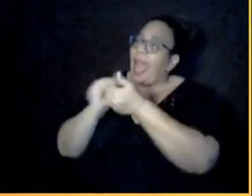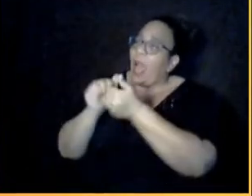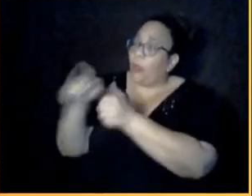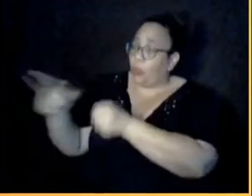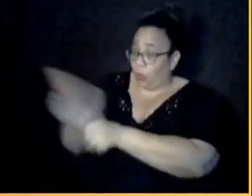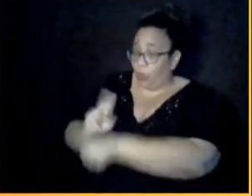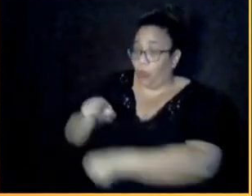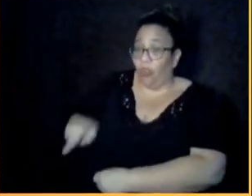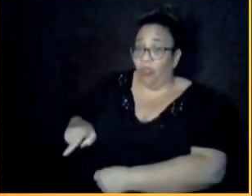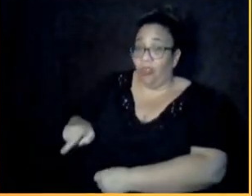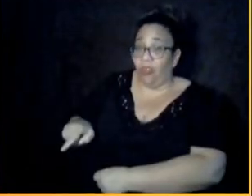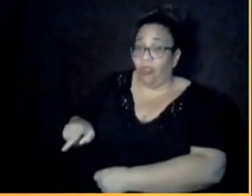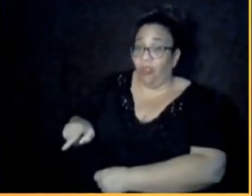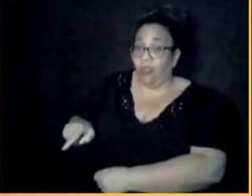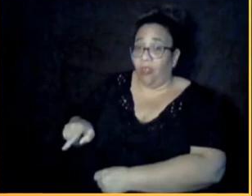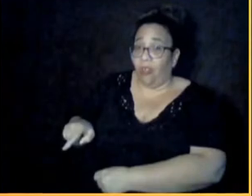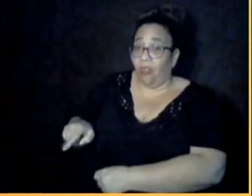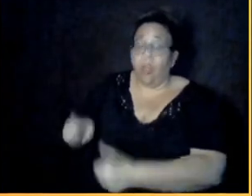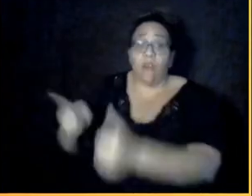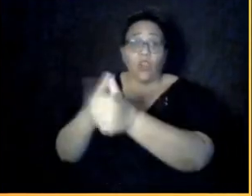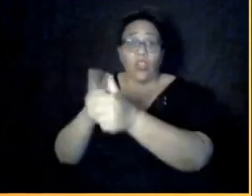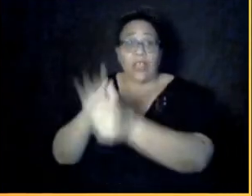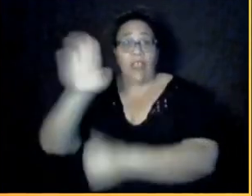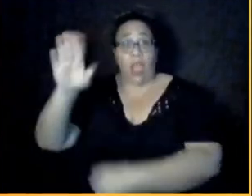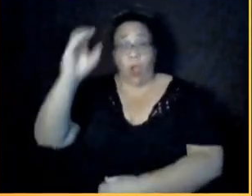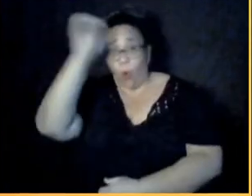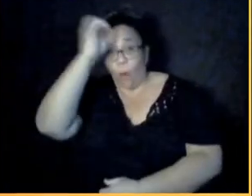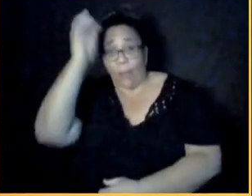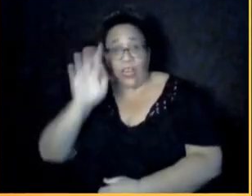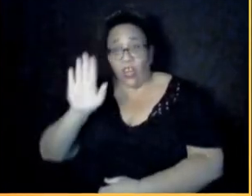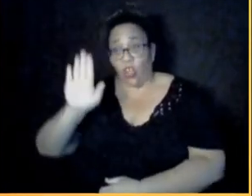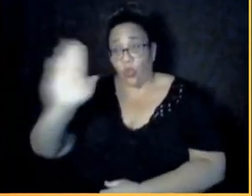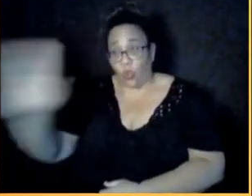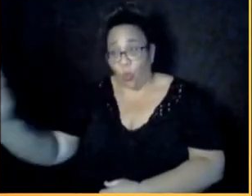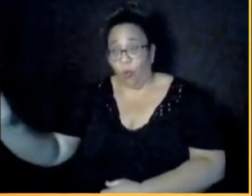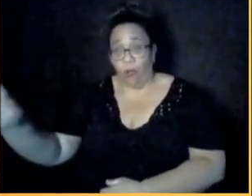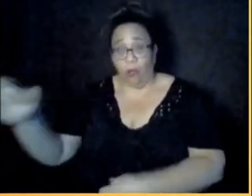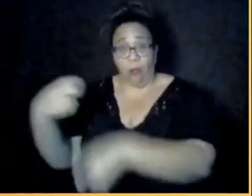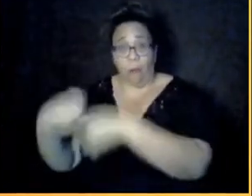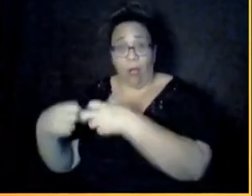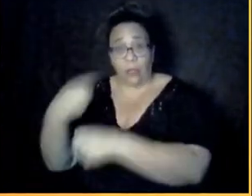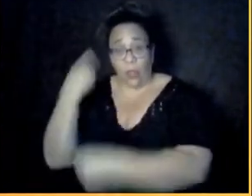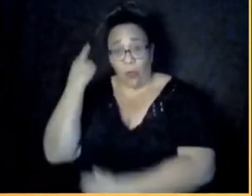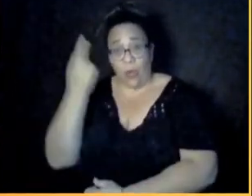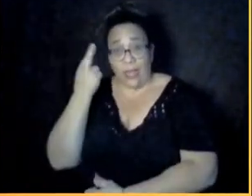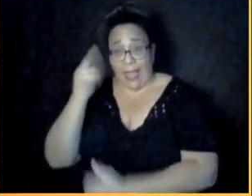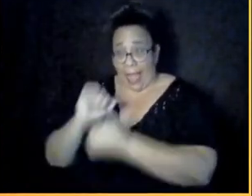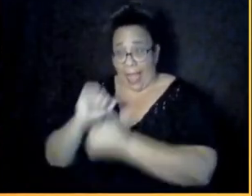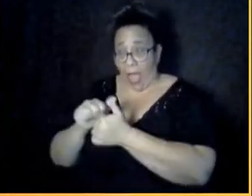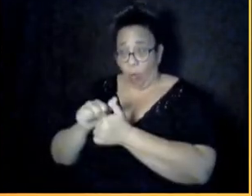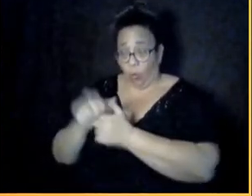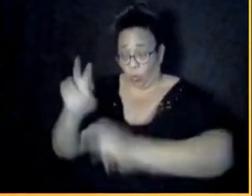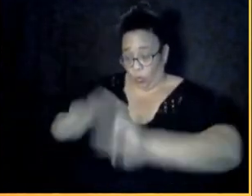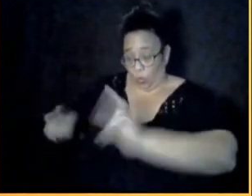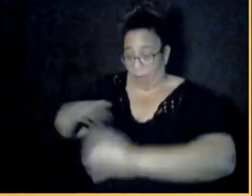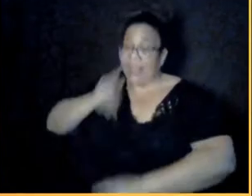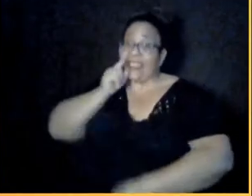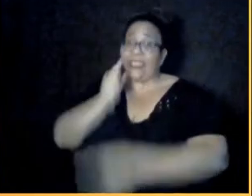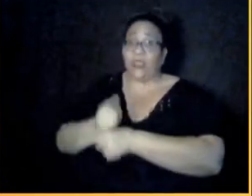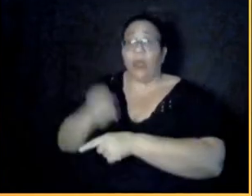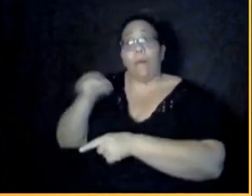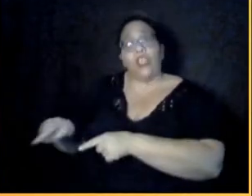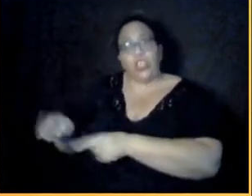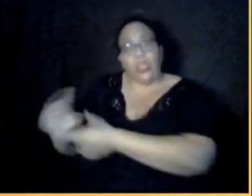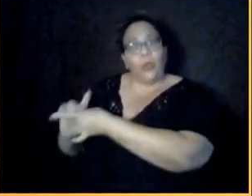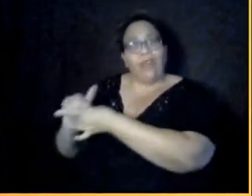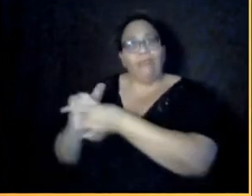was, first of all, that was an opinion, their own personal reasoning of how they viewed her, but she belonged to someone, you